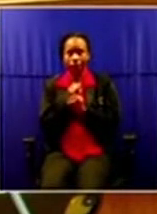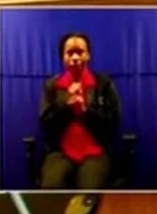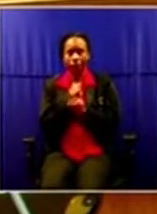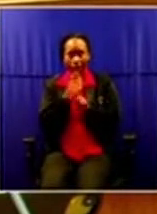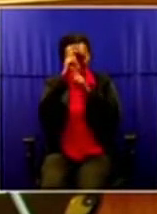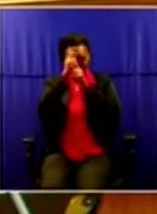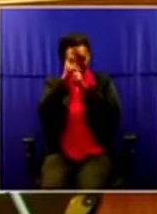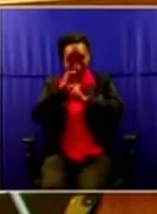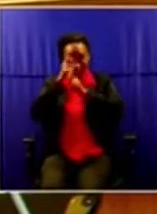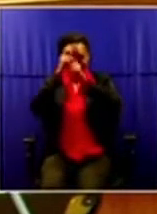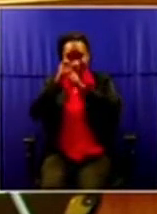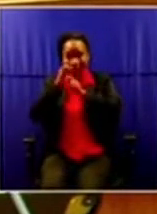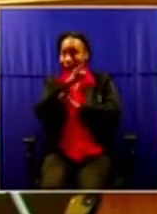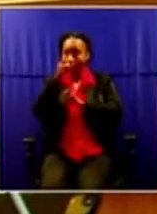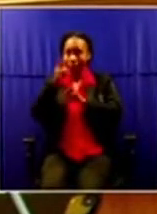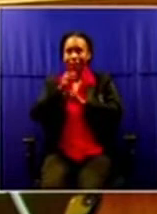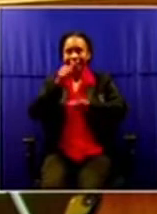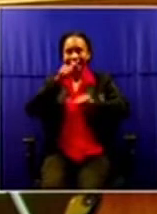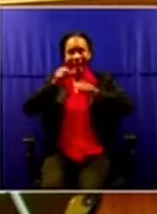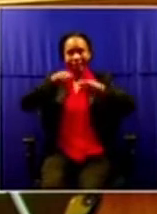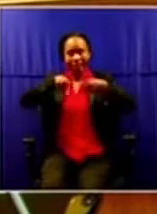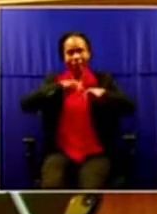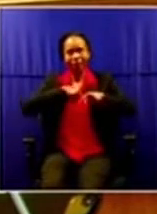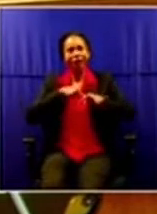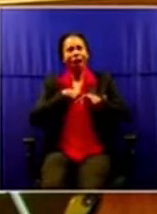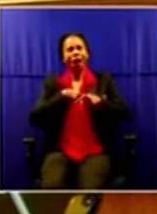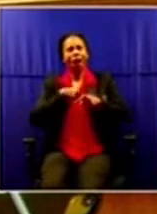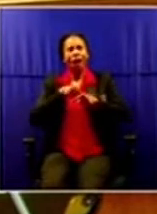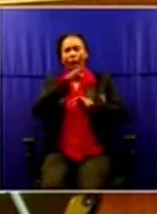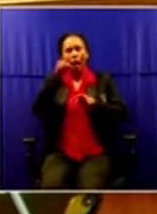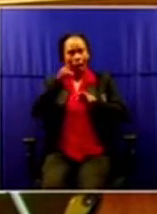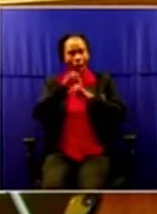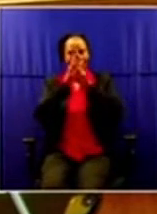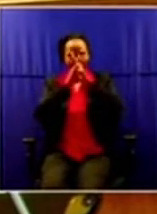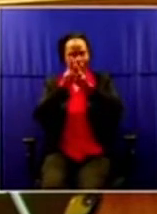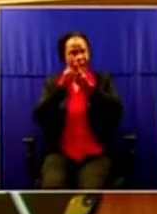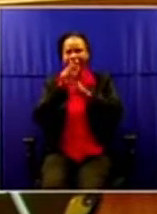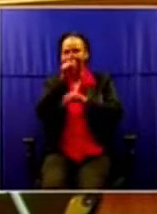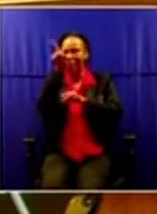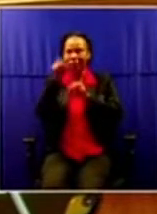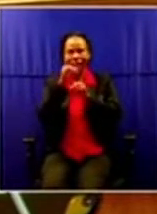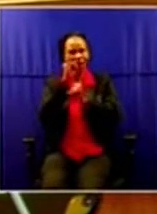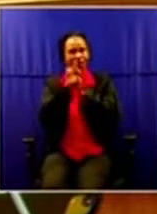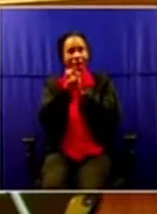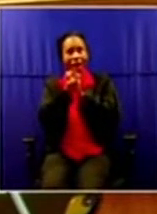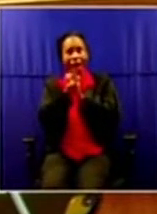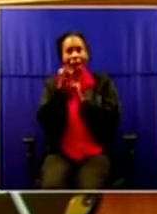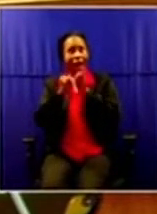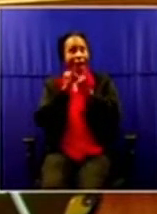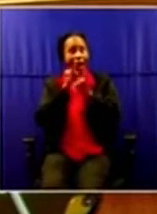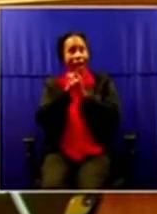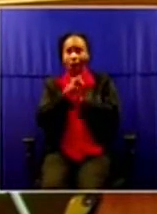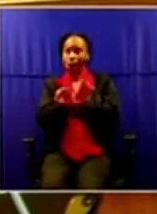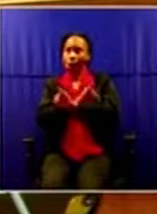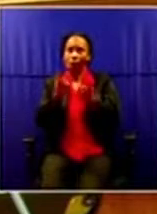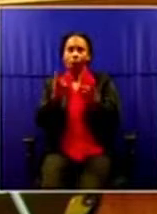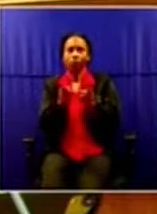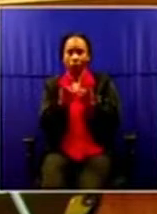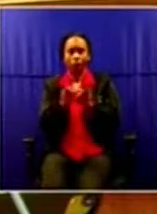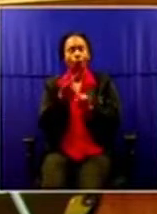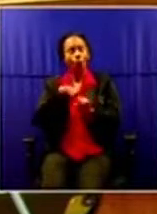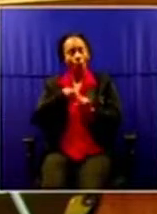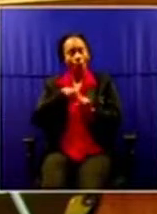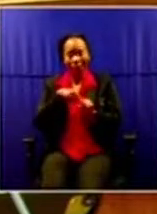scientists internationally and the respect is just mind-boggling. We are an important